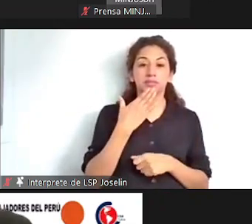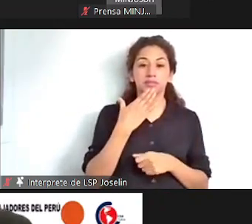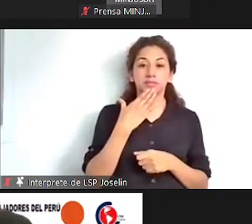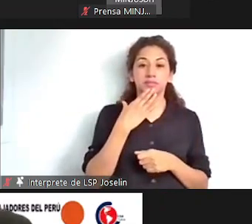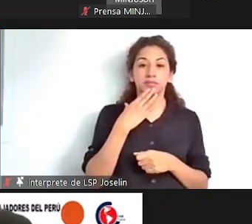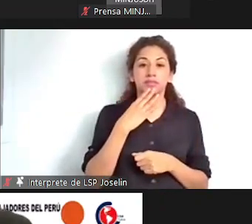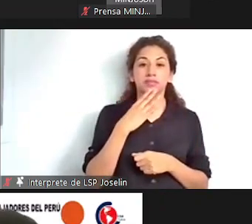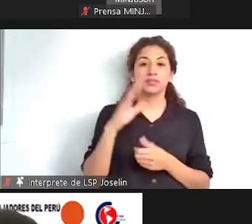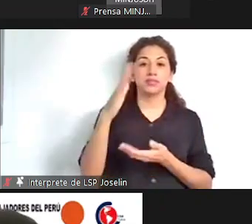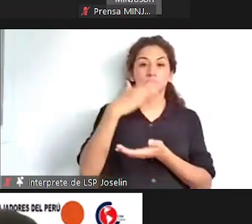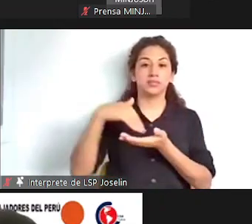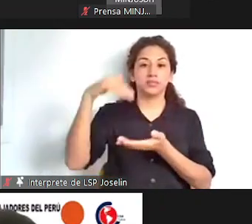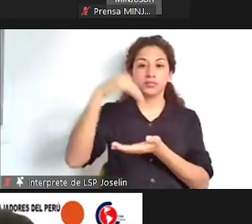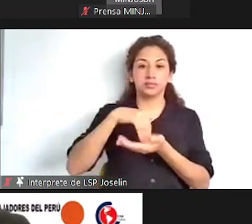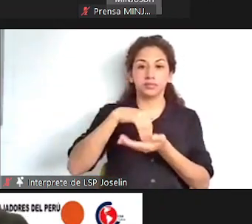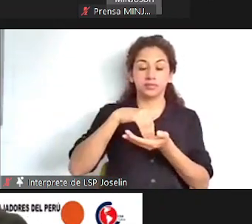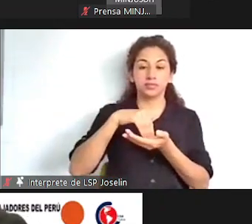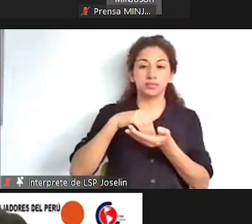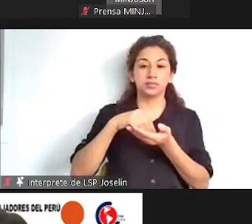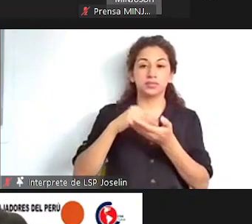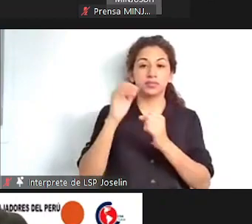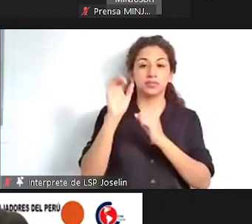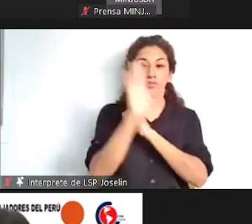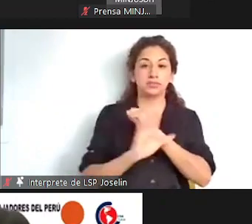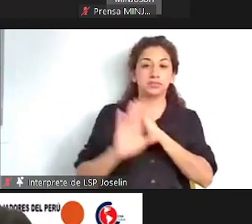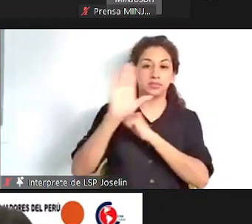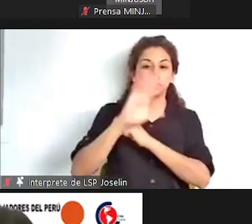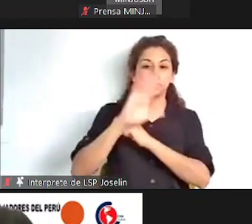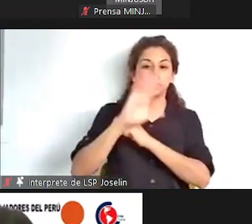monitored by the trade units